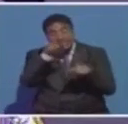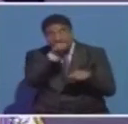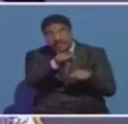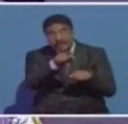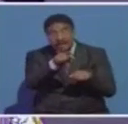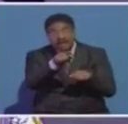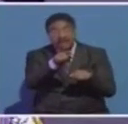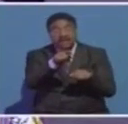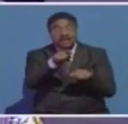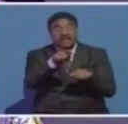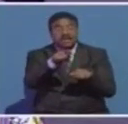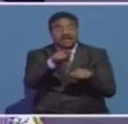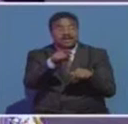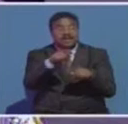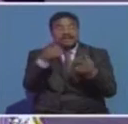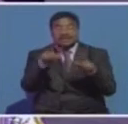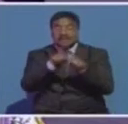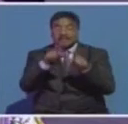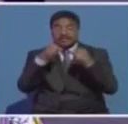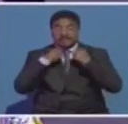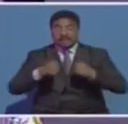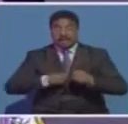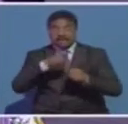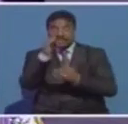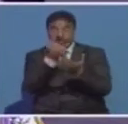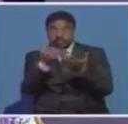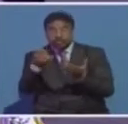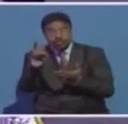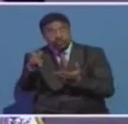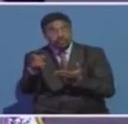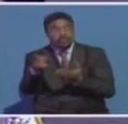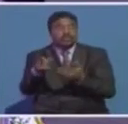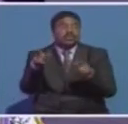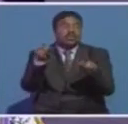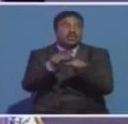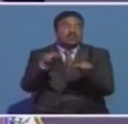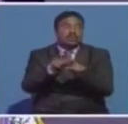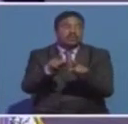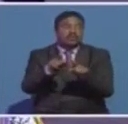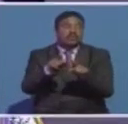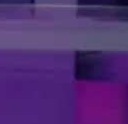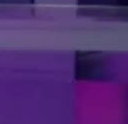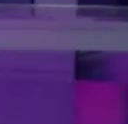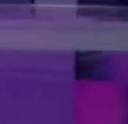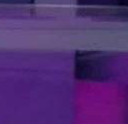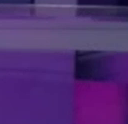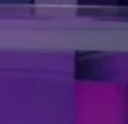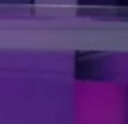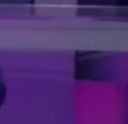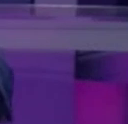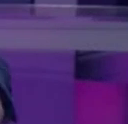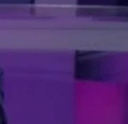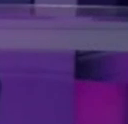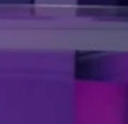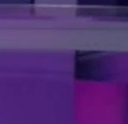at staff issues, honors and awards, there is also resettlement. You are well known for disaster